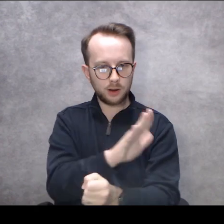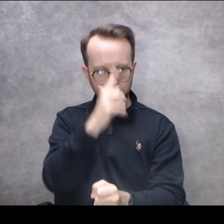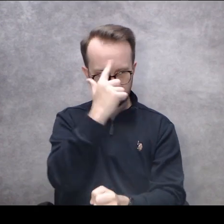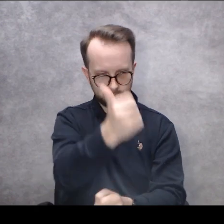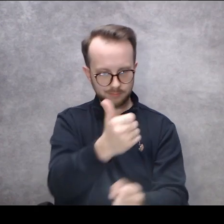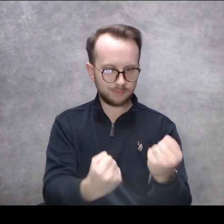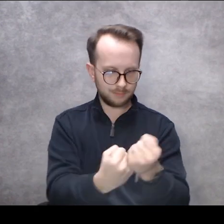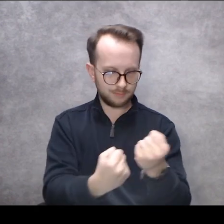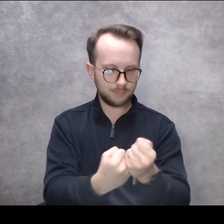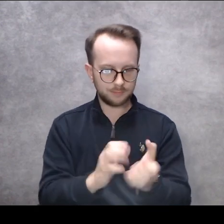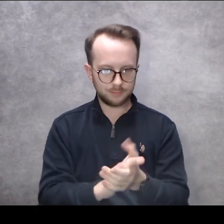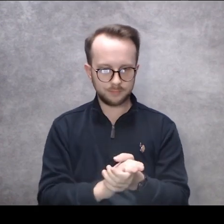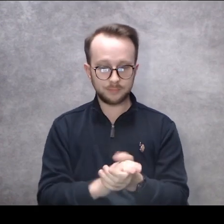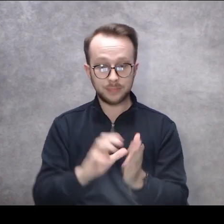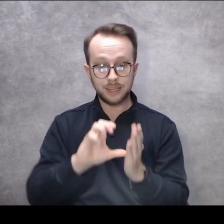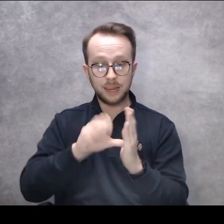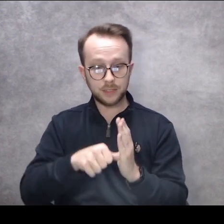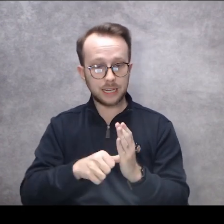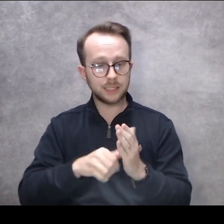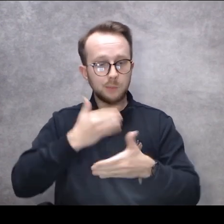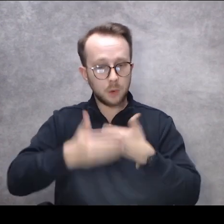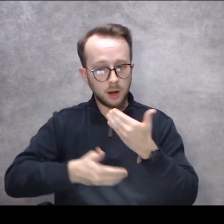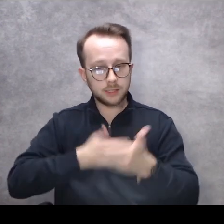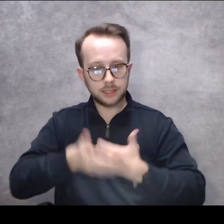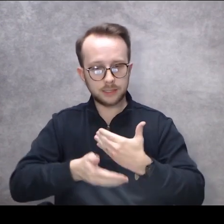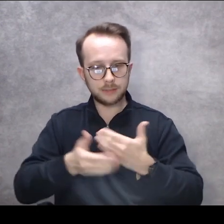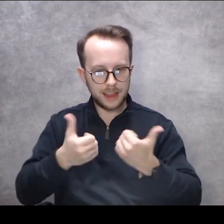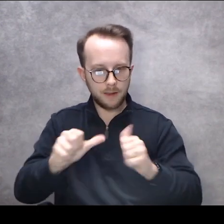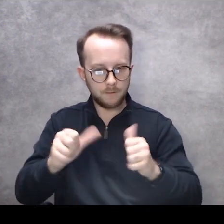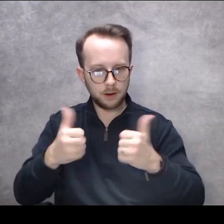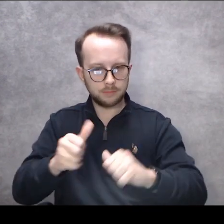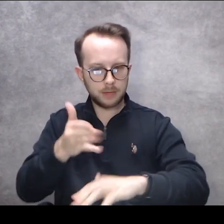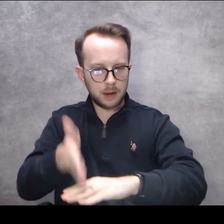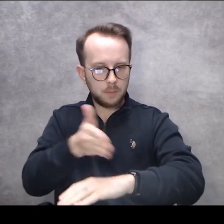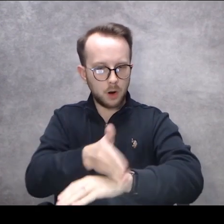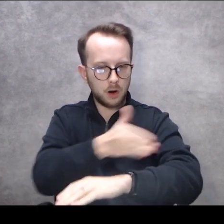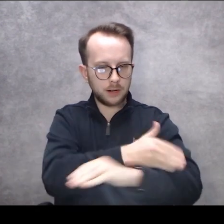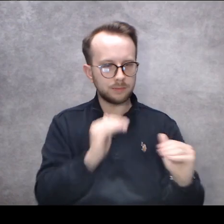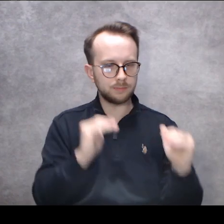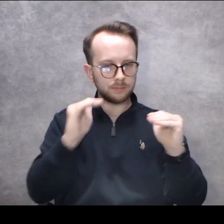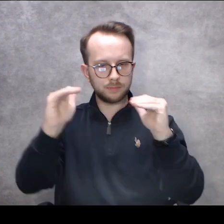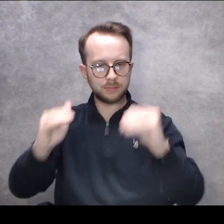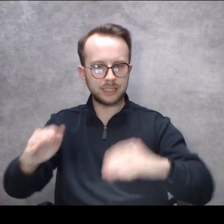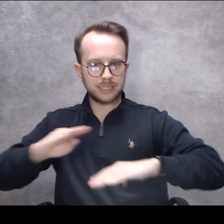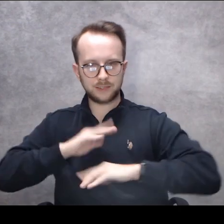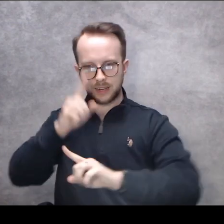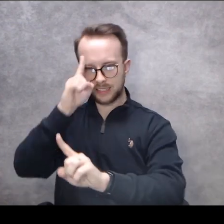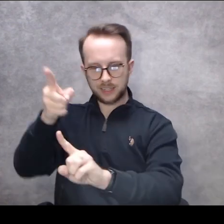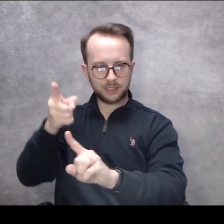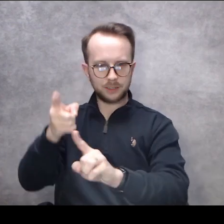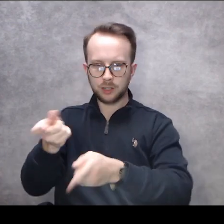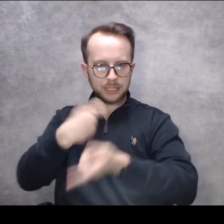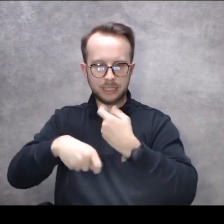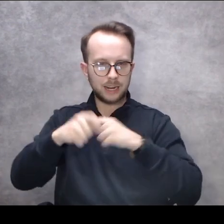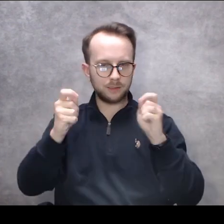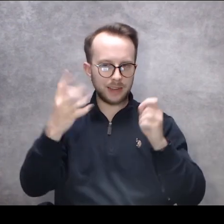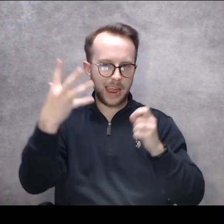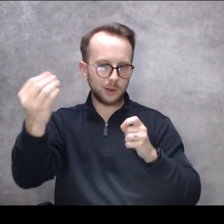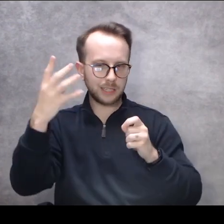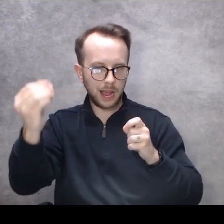Emphasize process, effort, and progress in meeting standards as alternatives to external evaluation